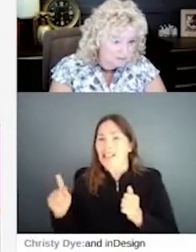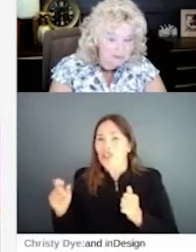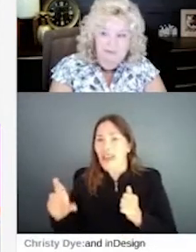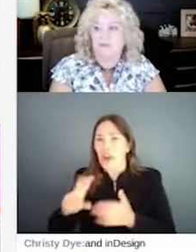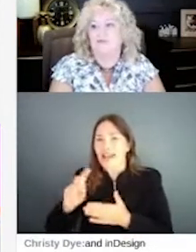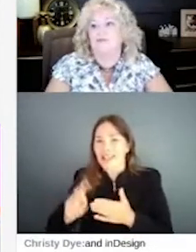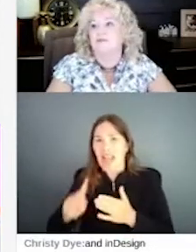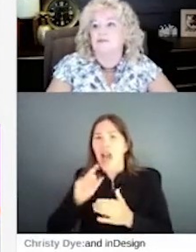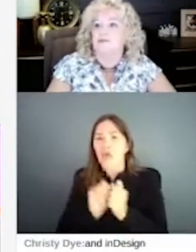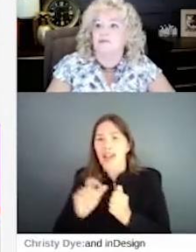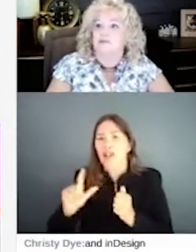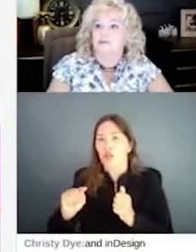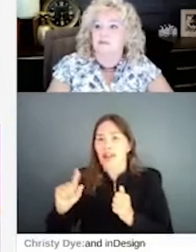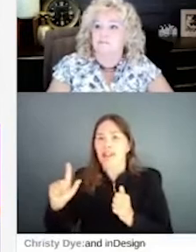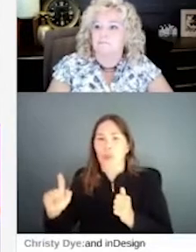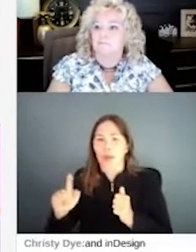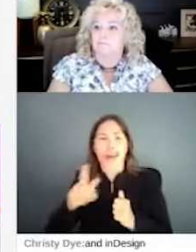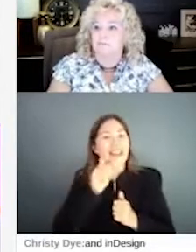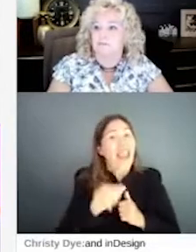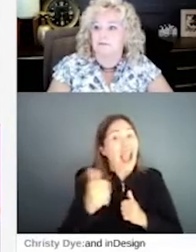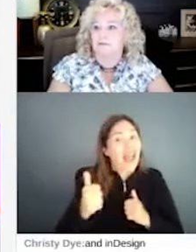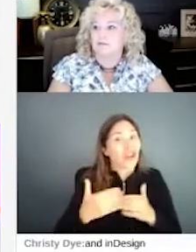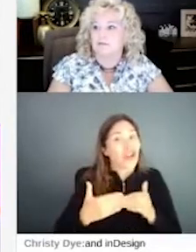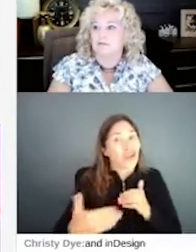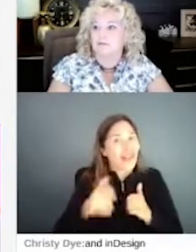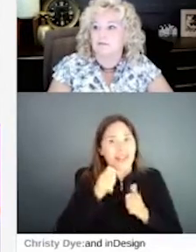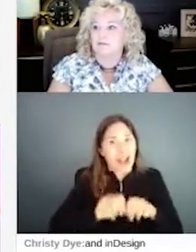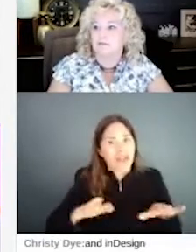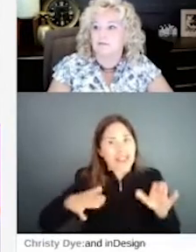rest of them because we haven't released the rest of those exams yet. But yep,